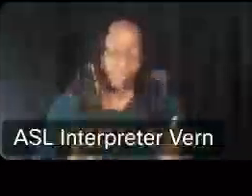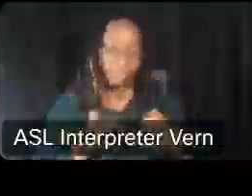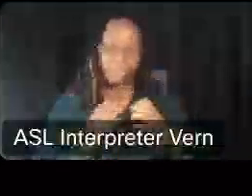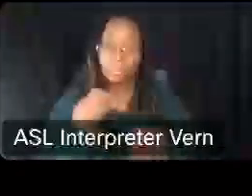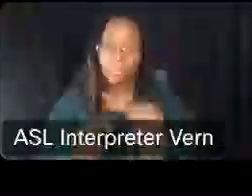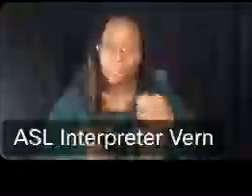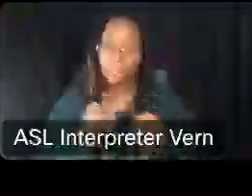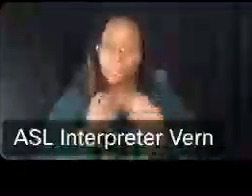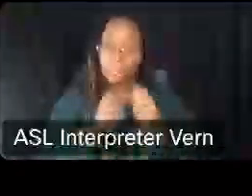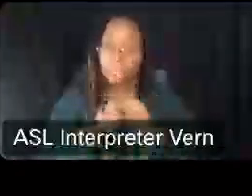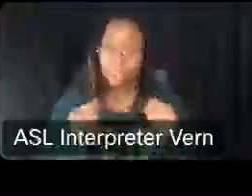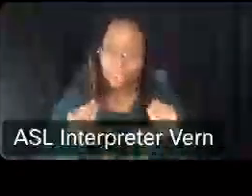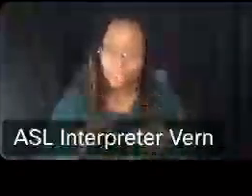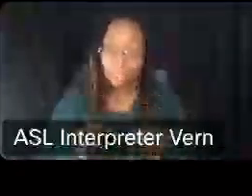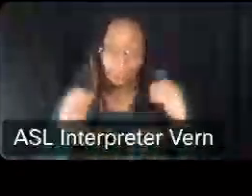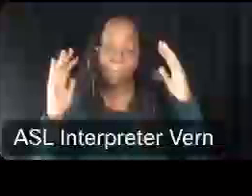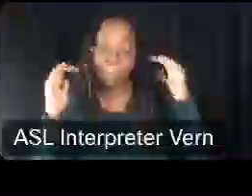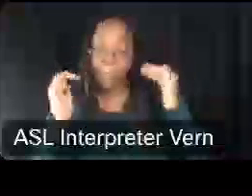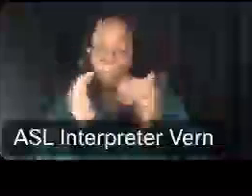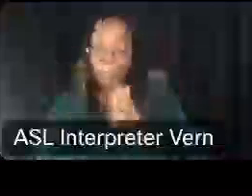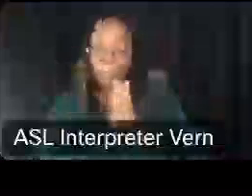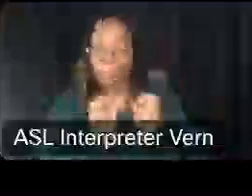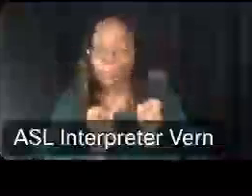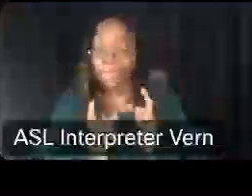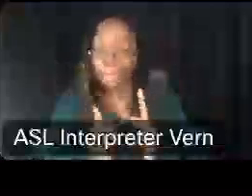and relationship and connection.